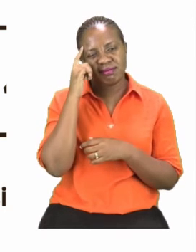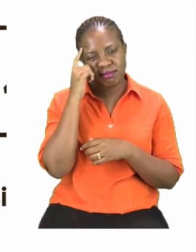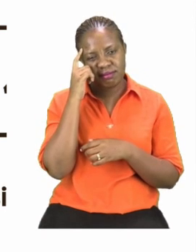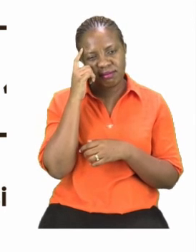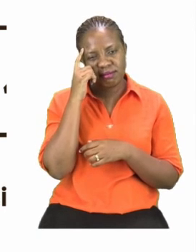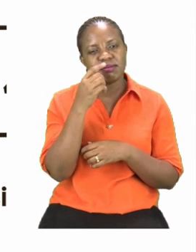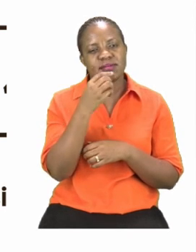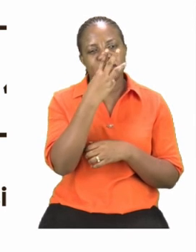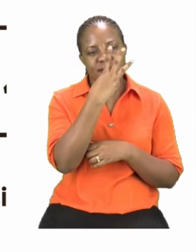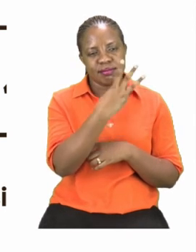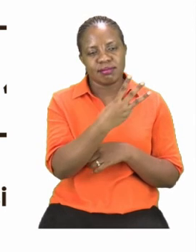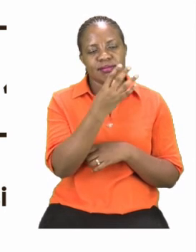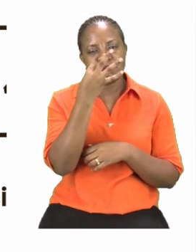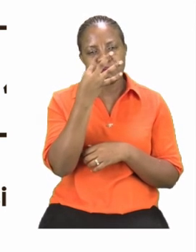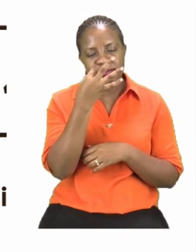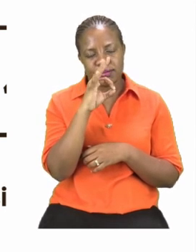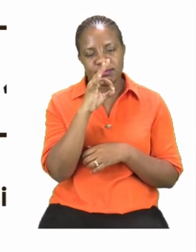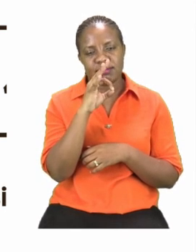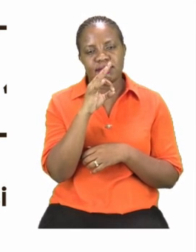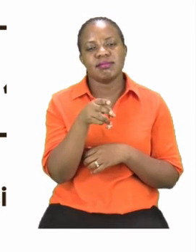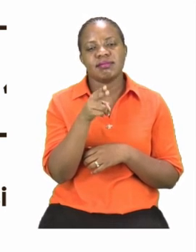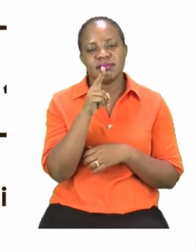1, 2,